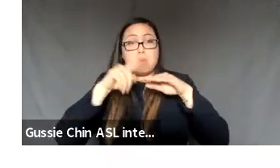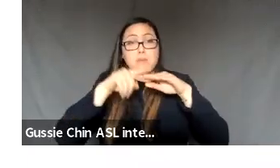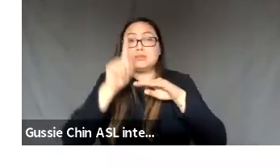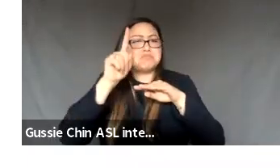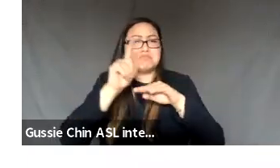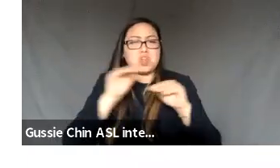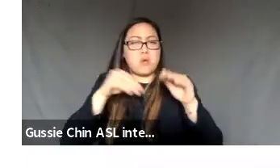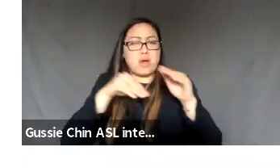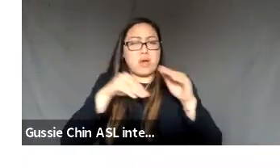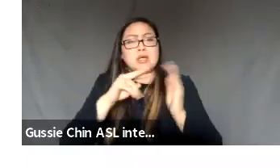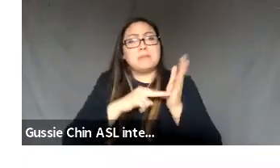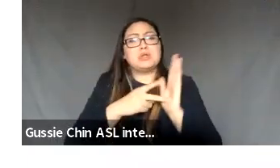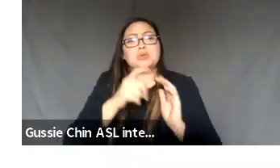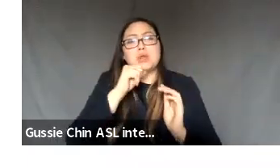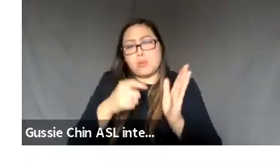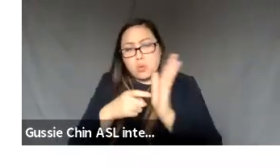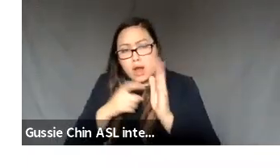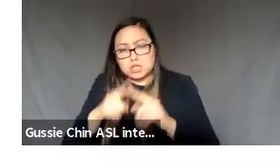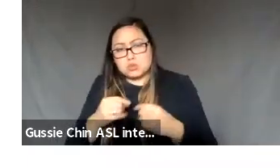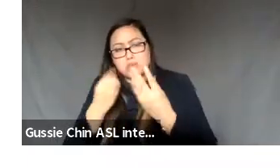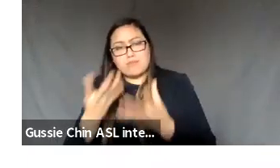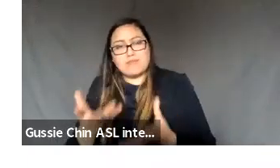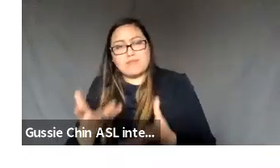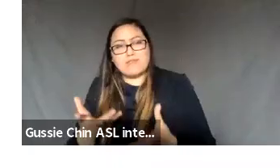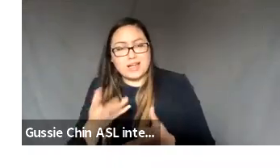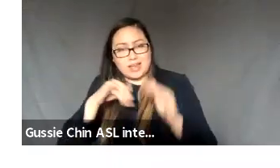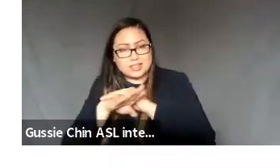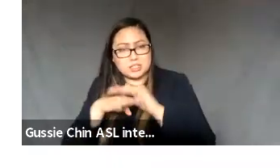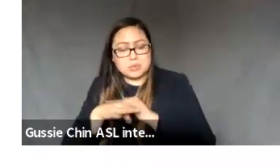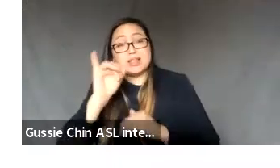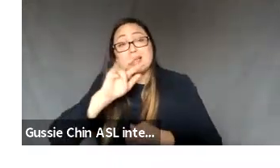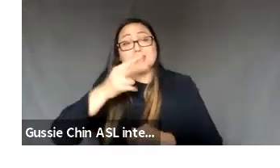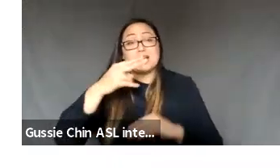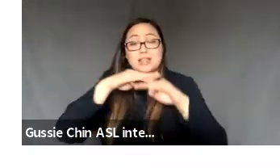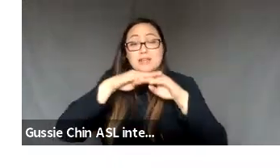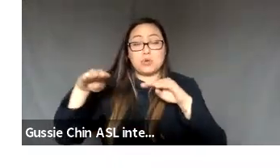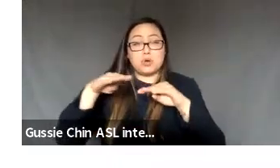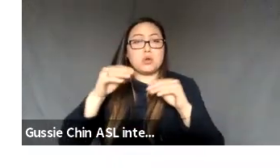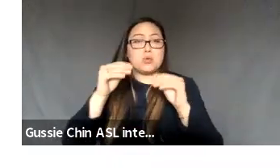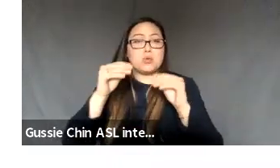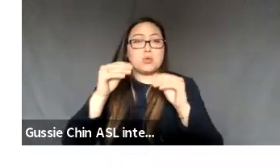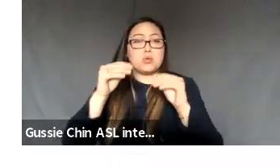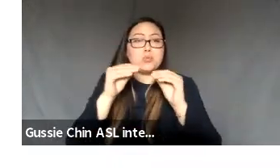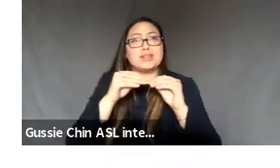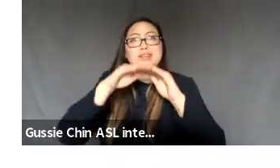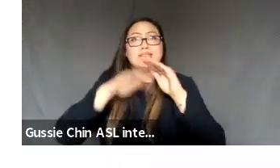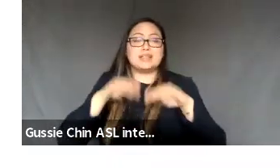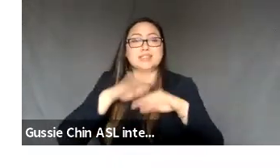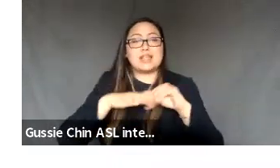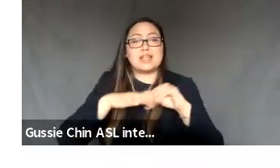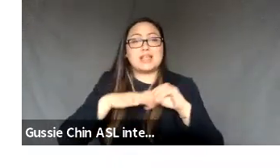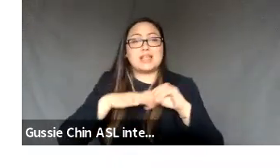route, let's say to the second floor of the building, or a building with less than 3,000 square feet per